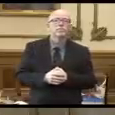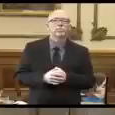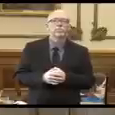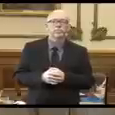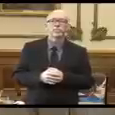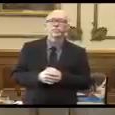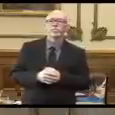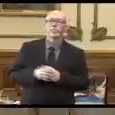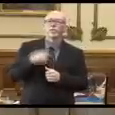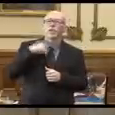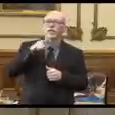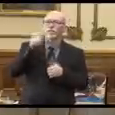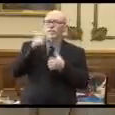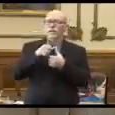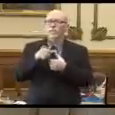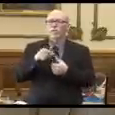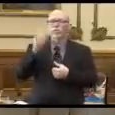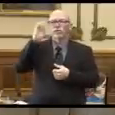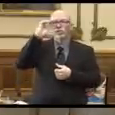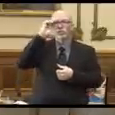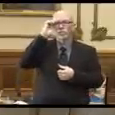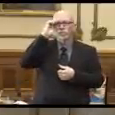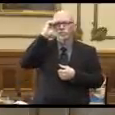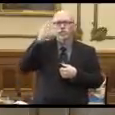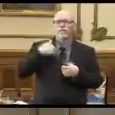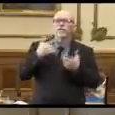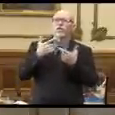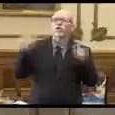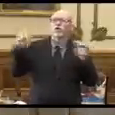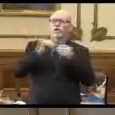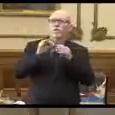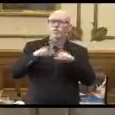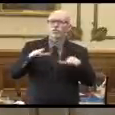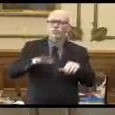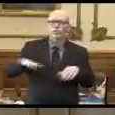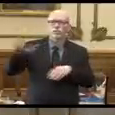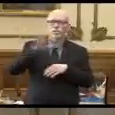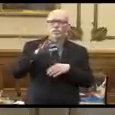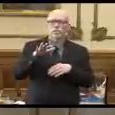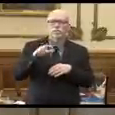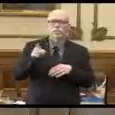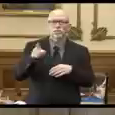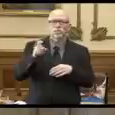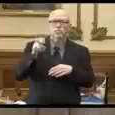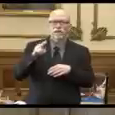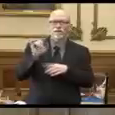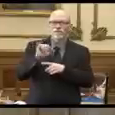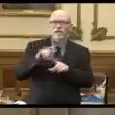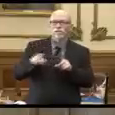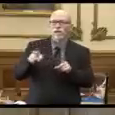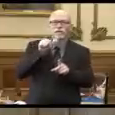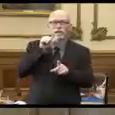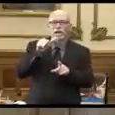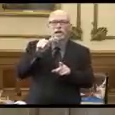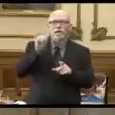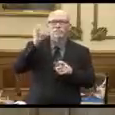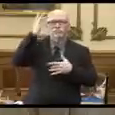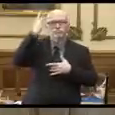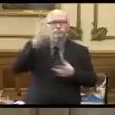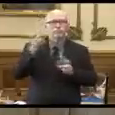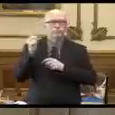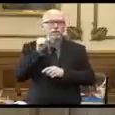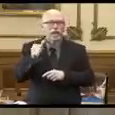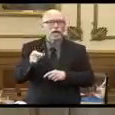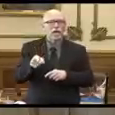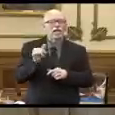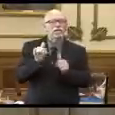We have to remember that there are a large number of children out there that probably have been infected that did not get seriously ill, that this is a